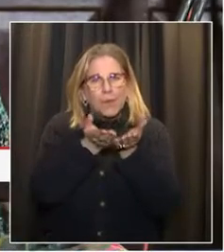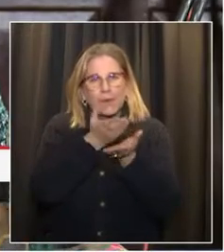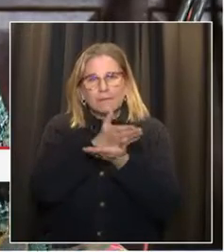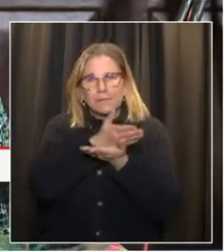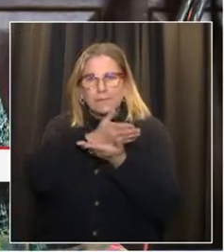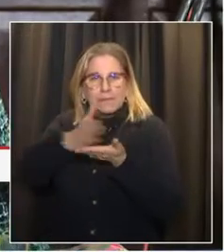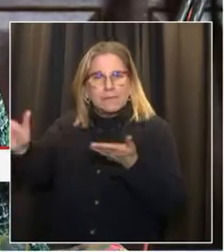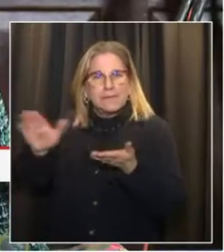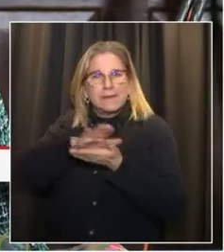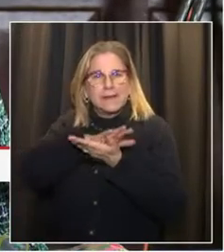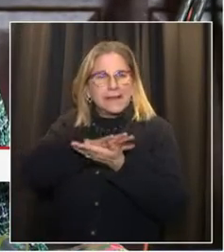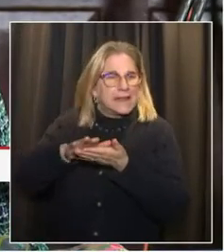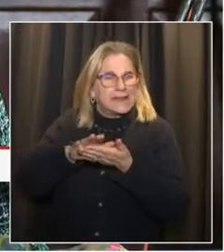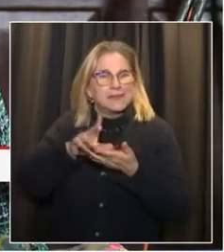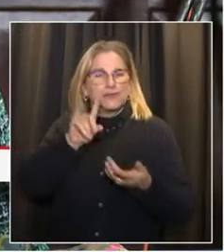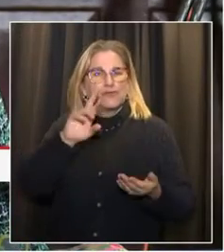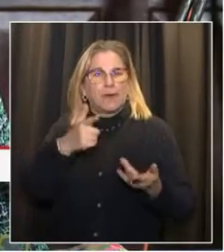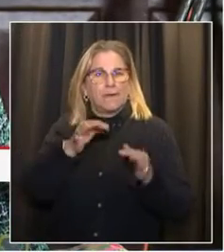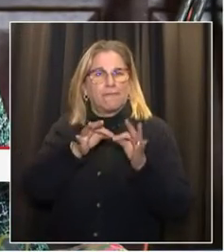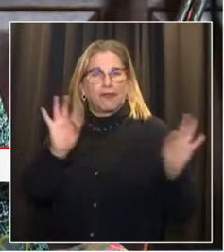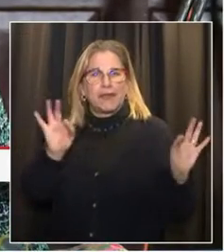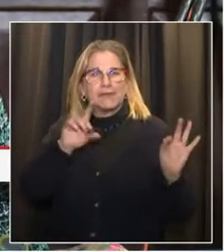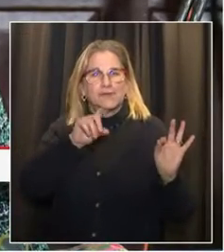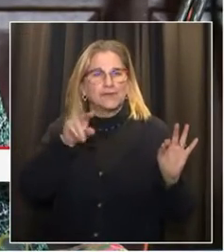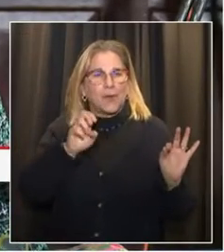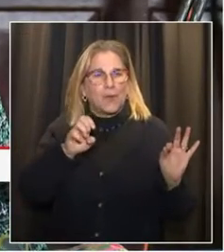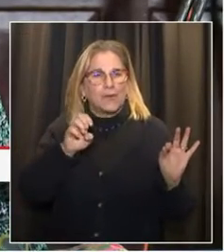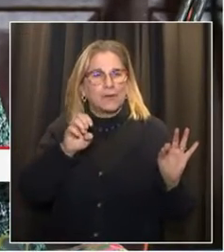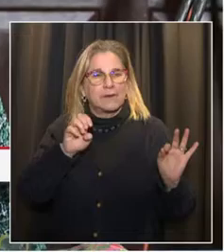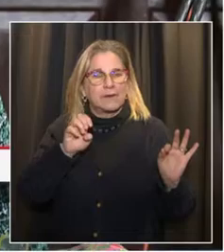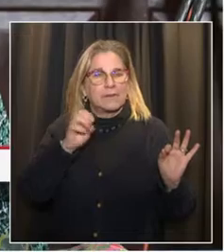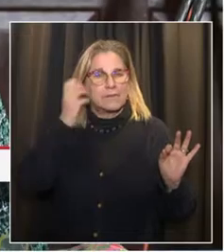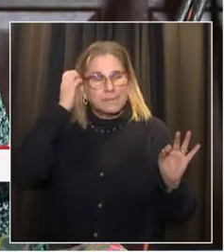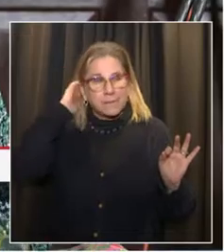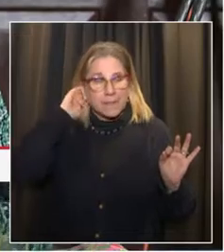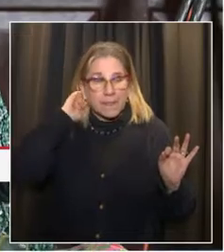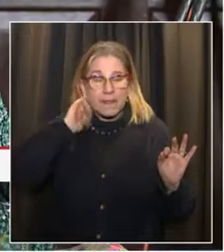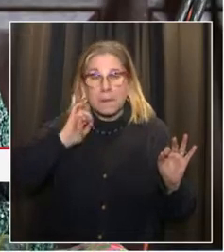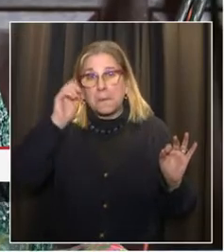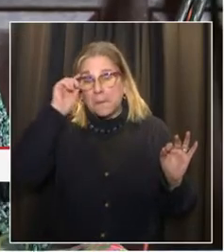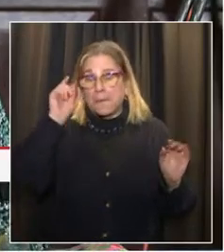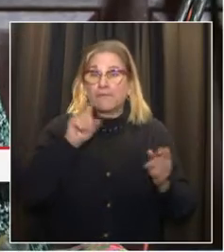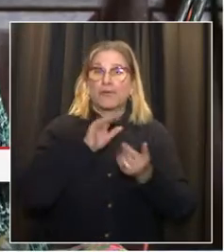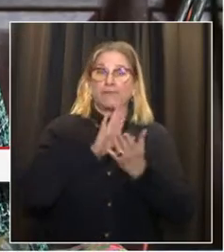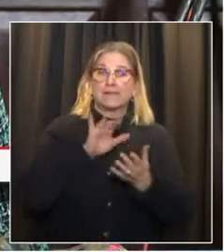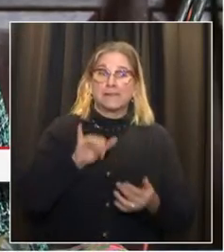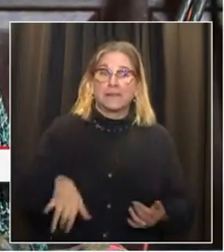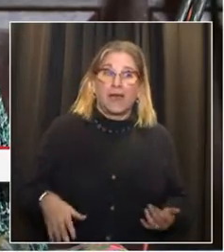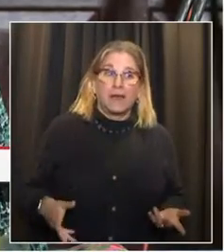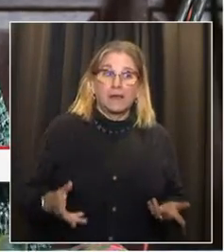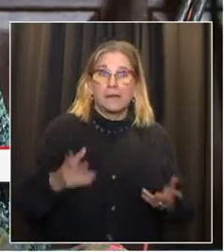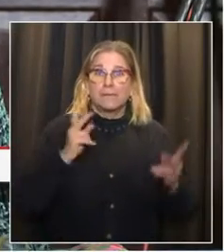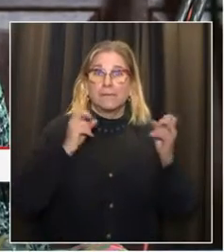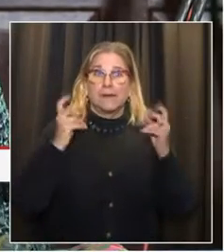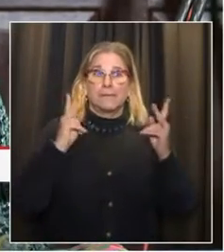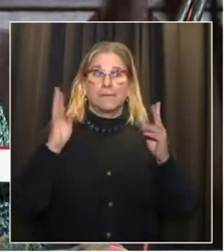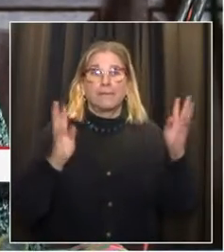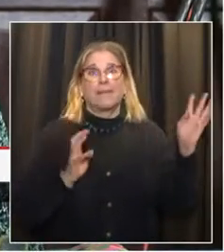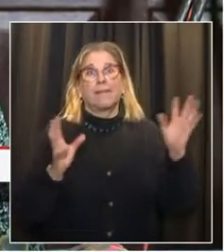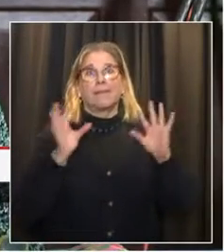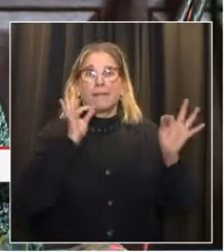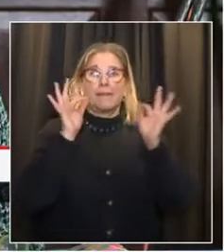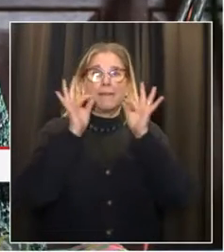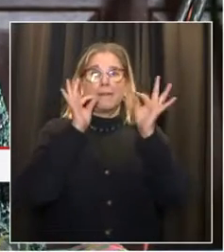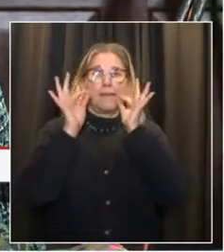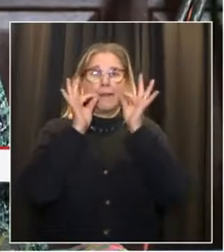we see with people smoking marijuana in a public place. And I think that's largely what we see